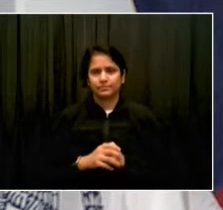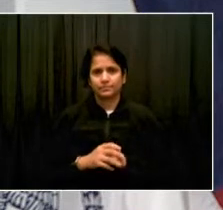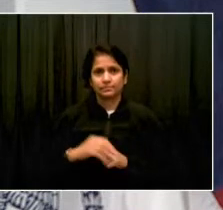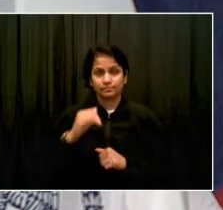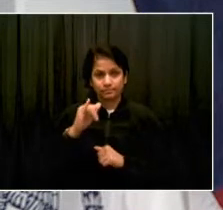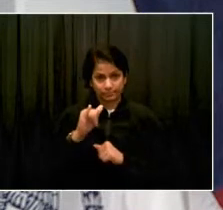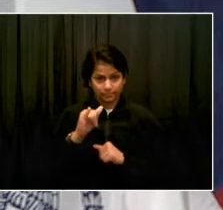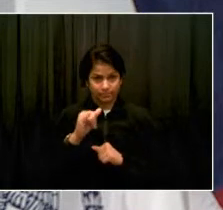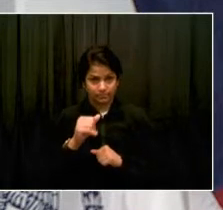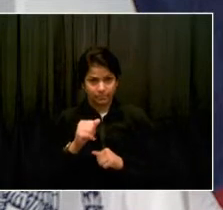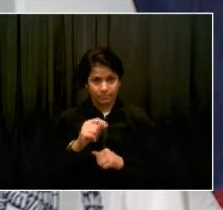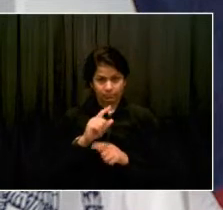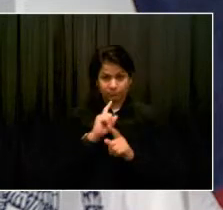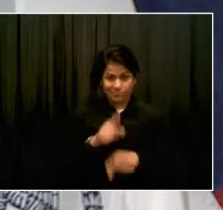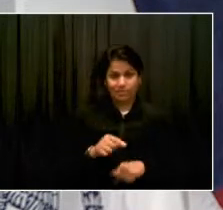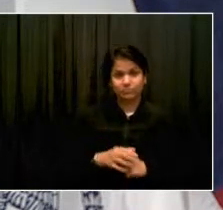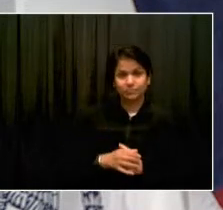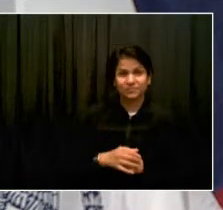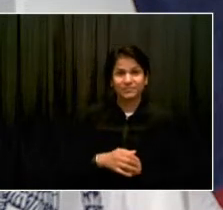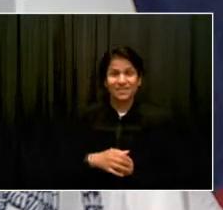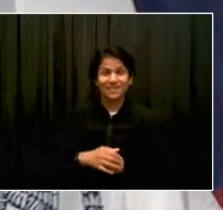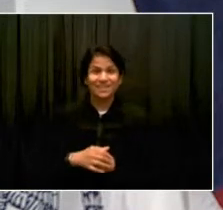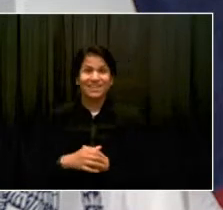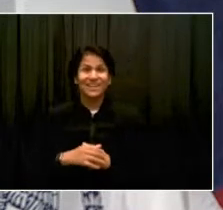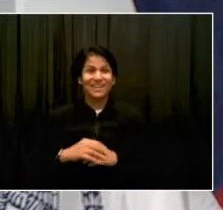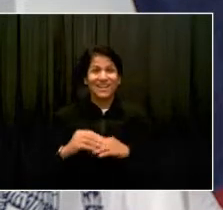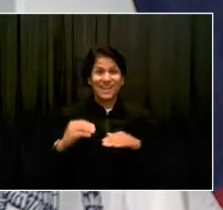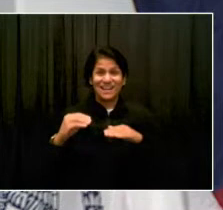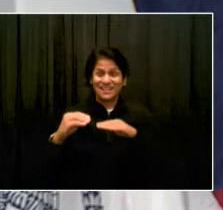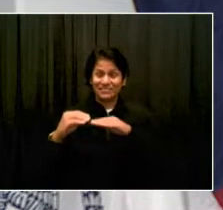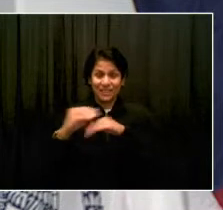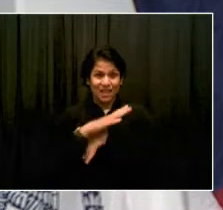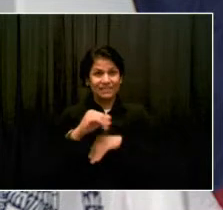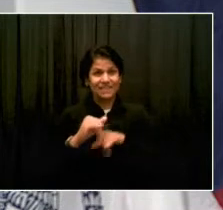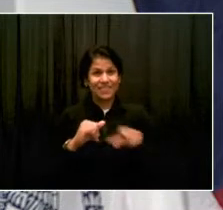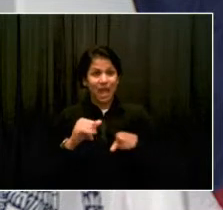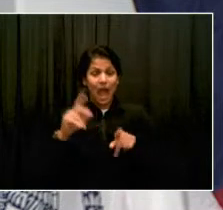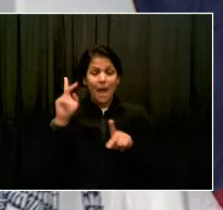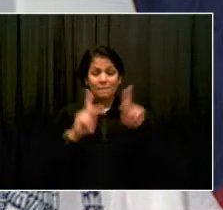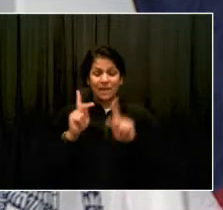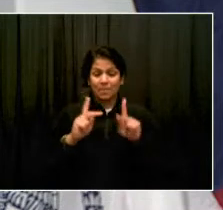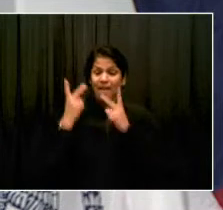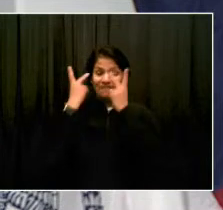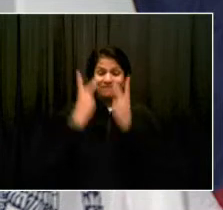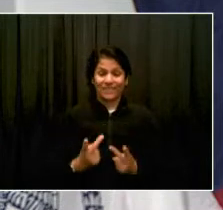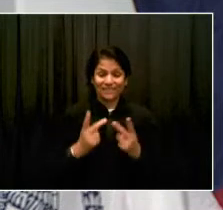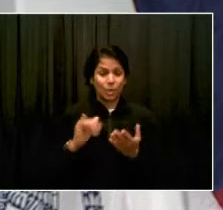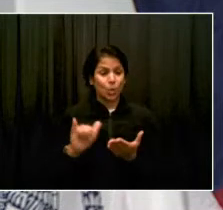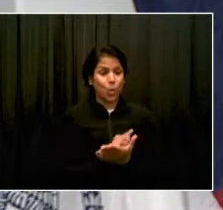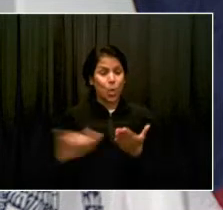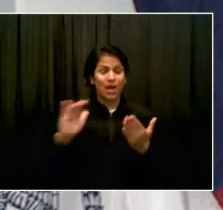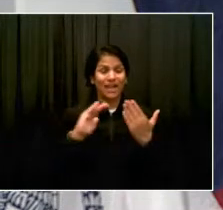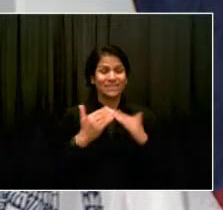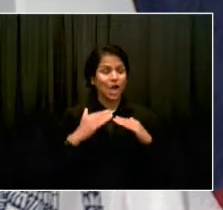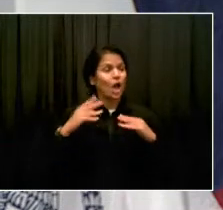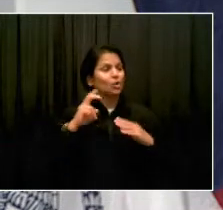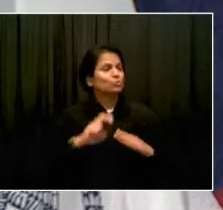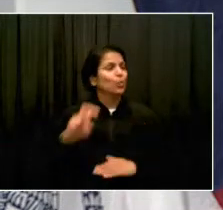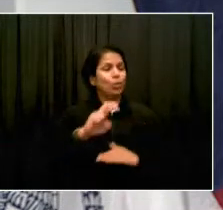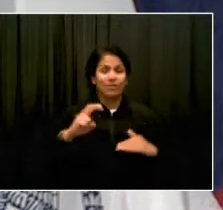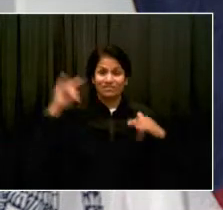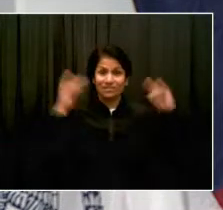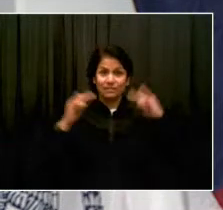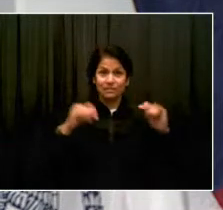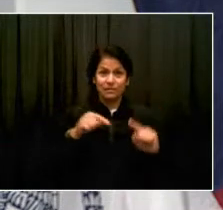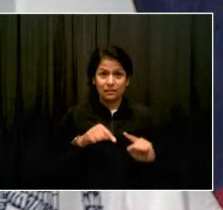impact on tourism, I truly believe that the recovery is moving intensely. You see it all over